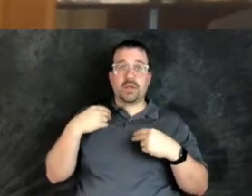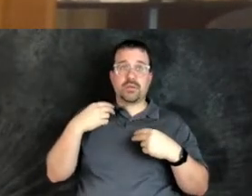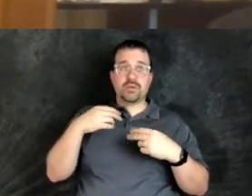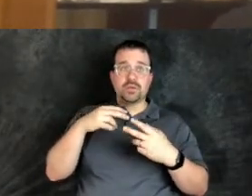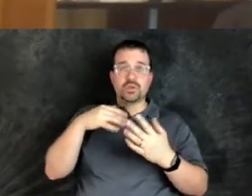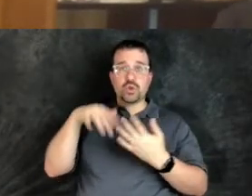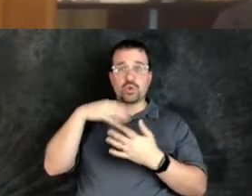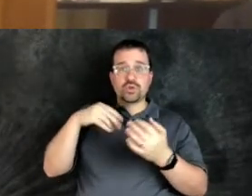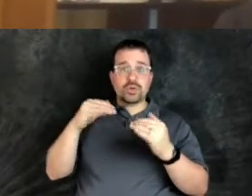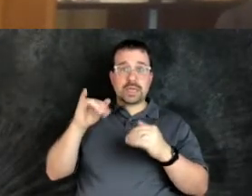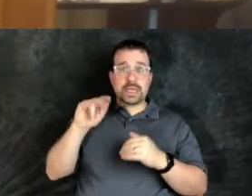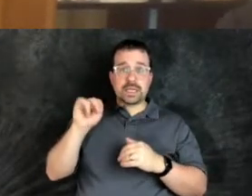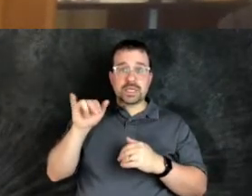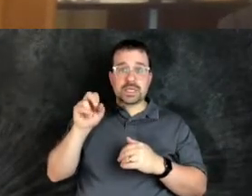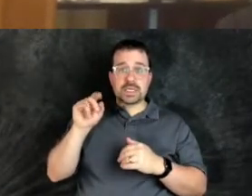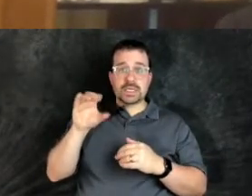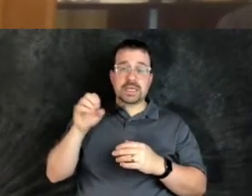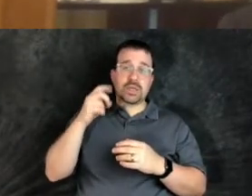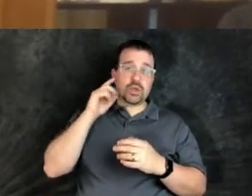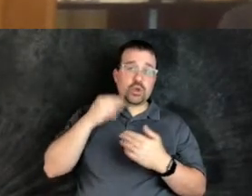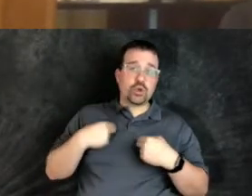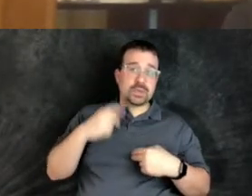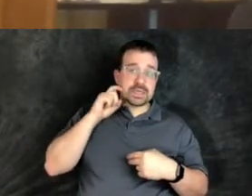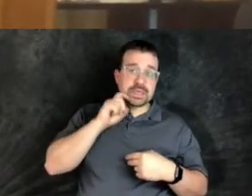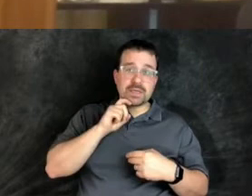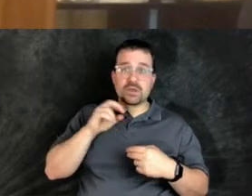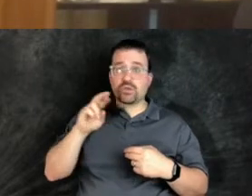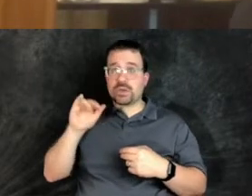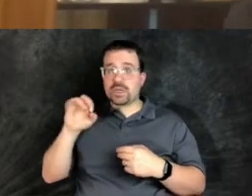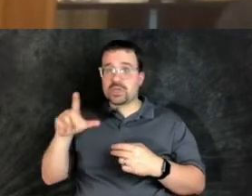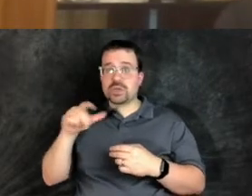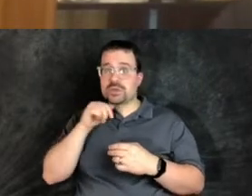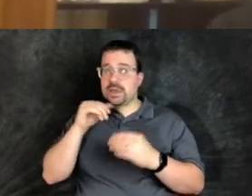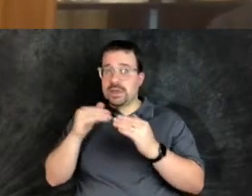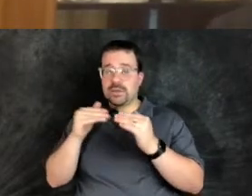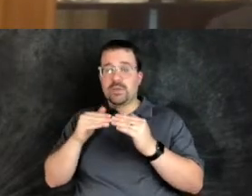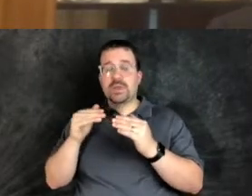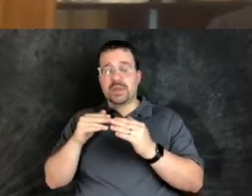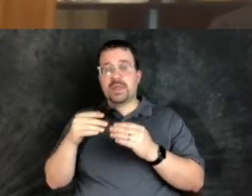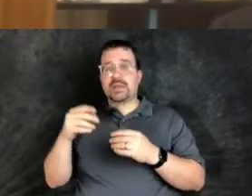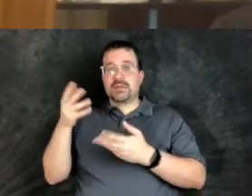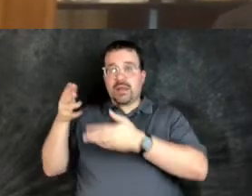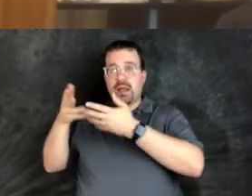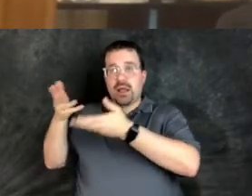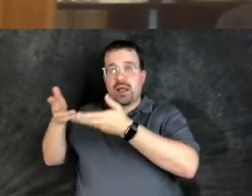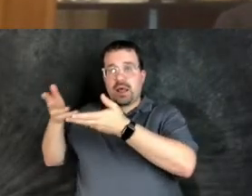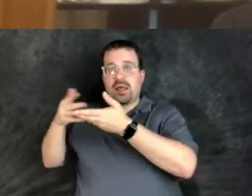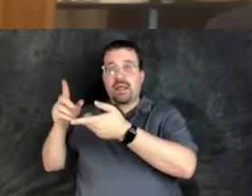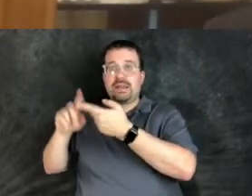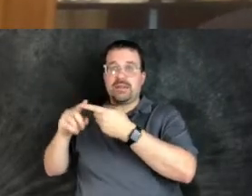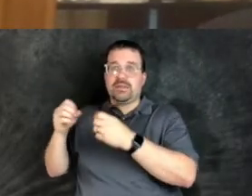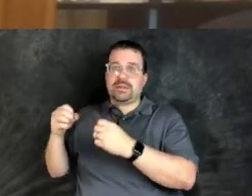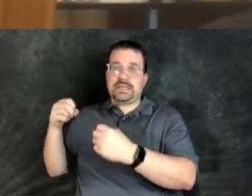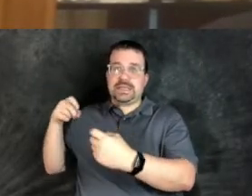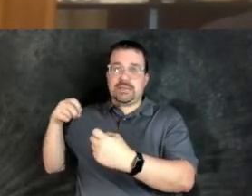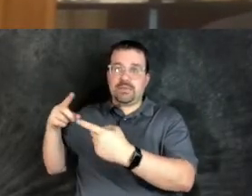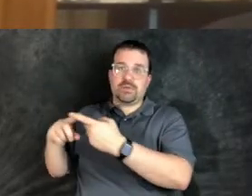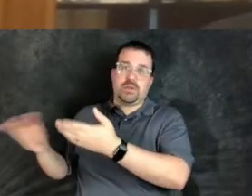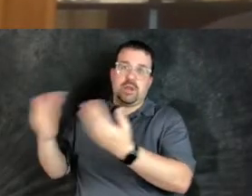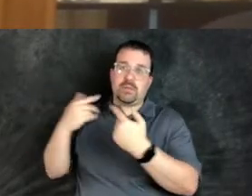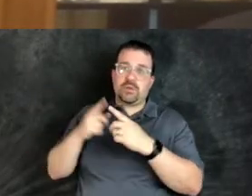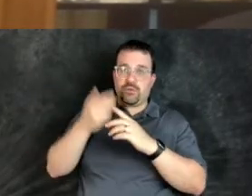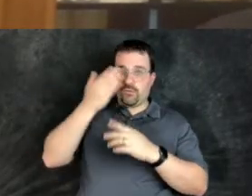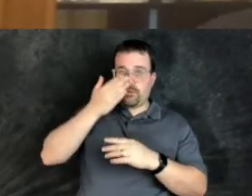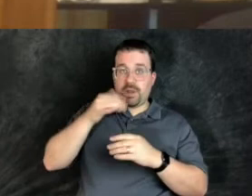racial inequity lurk insidiously in our background until stimulated to the forefront like they are